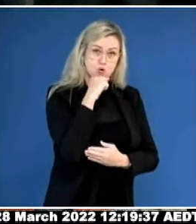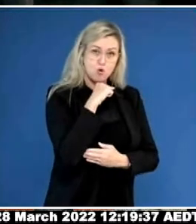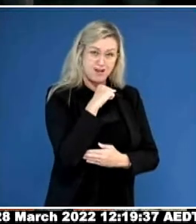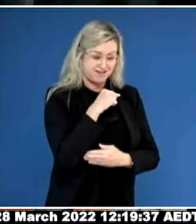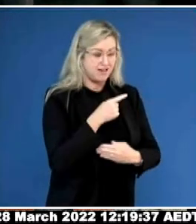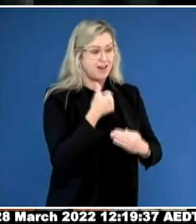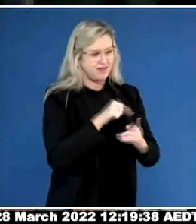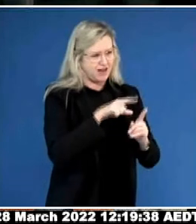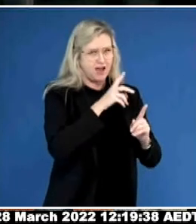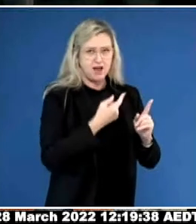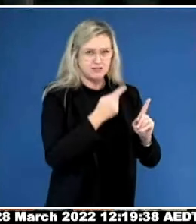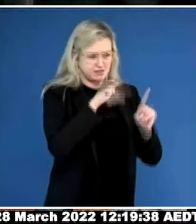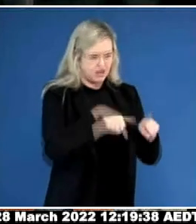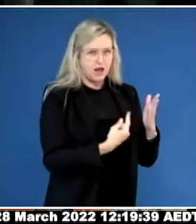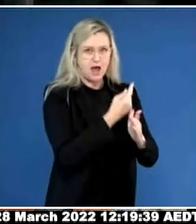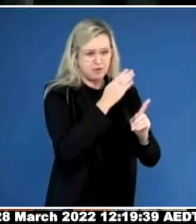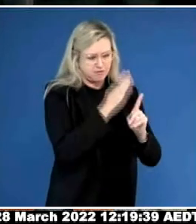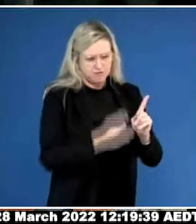every 4 to 6 weeks.